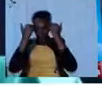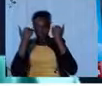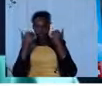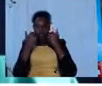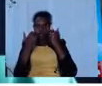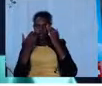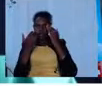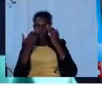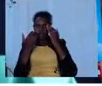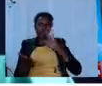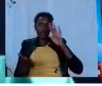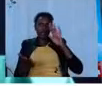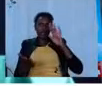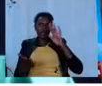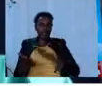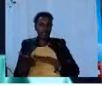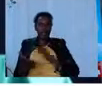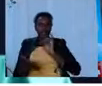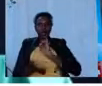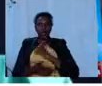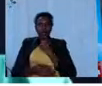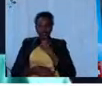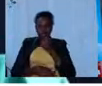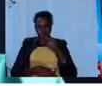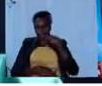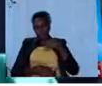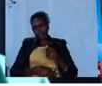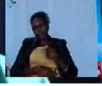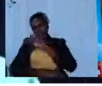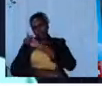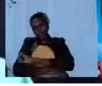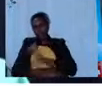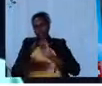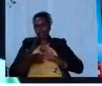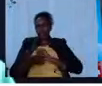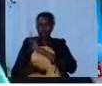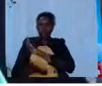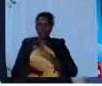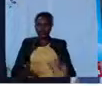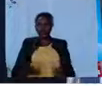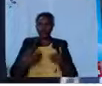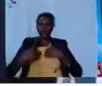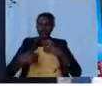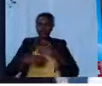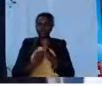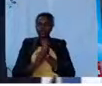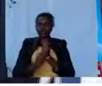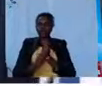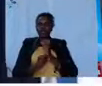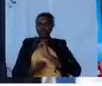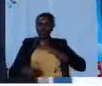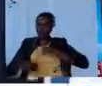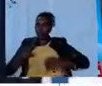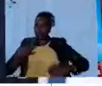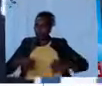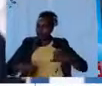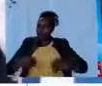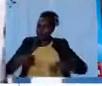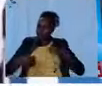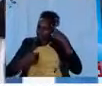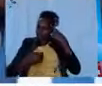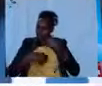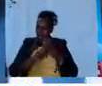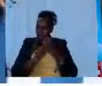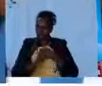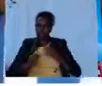his courts with praise. I will say it's a day that the Lord has made. I will